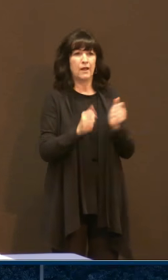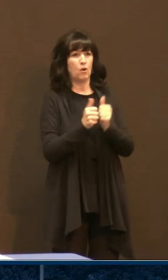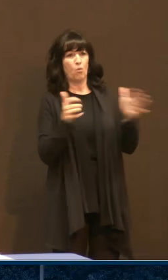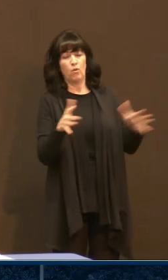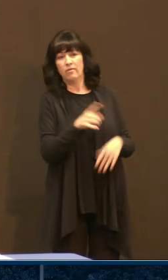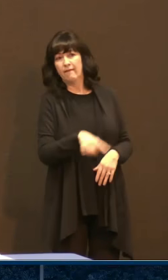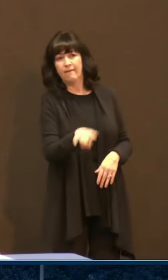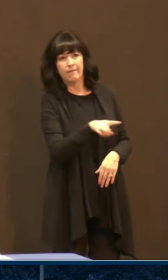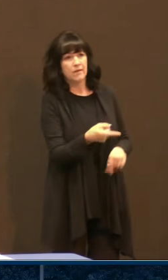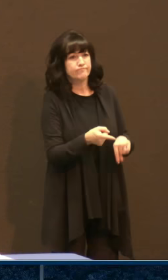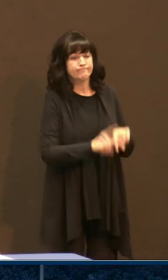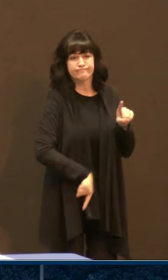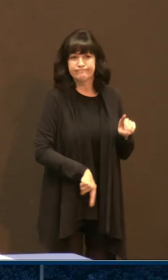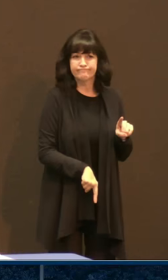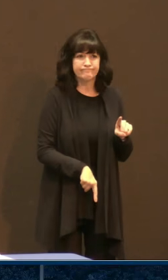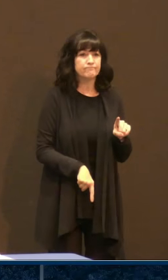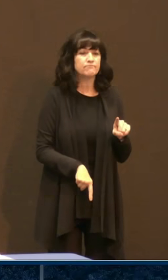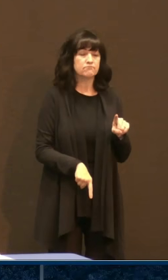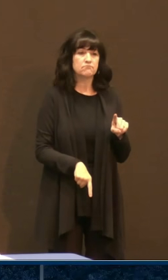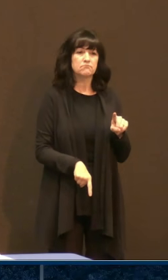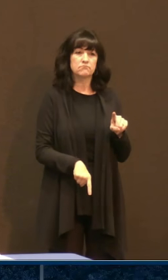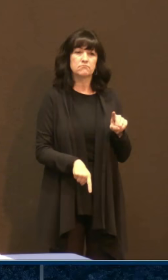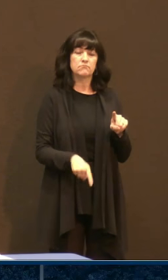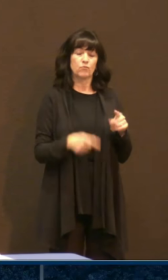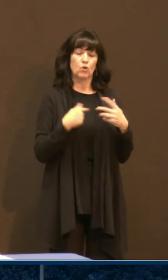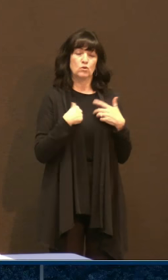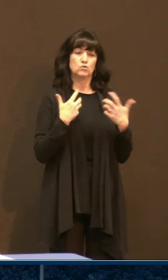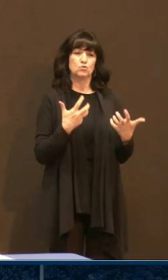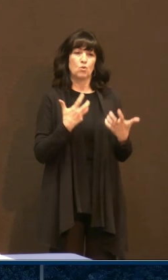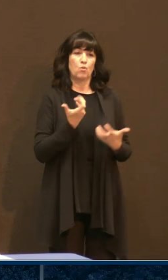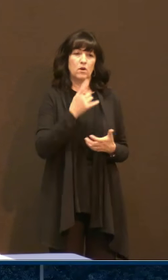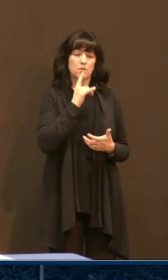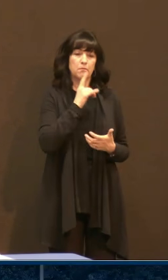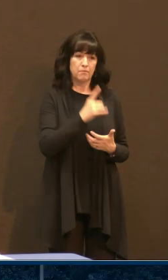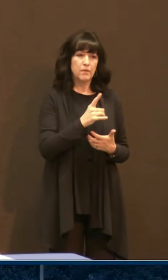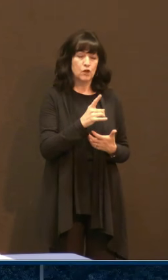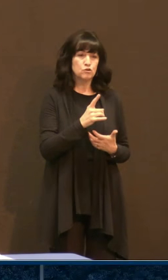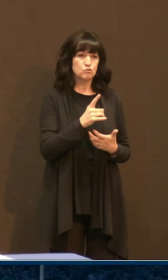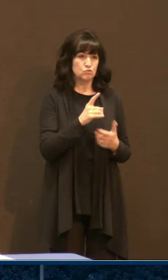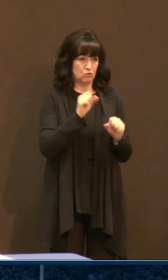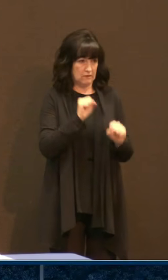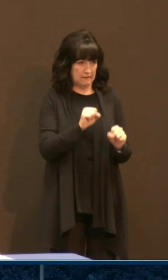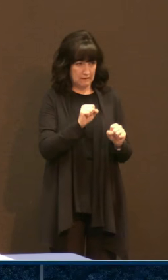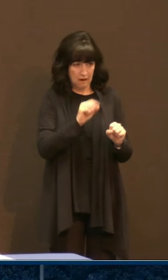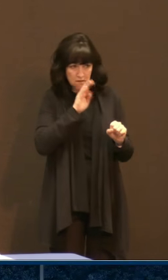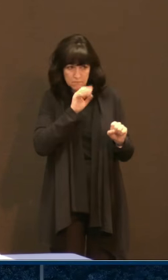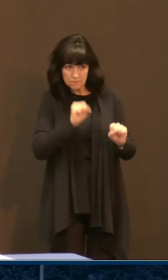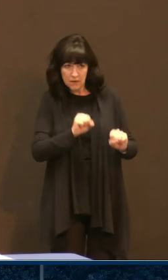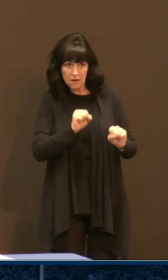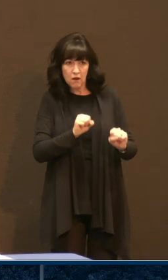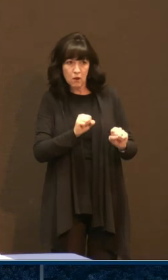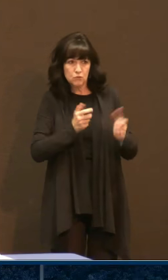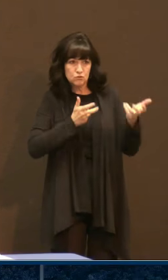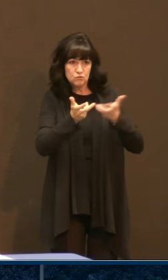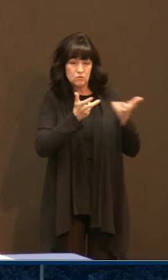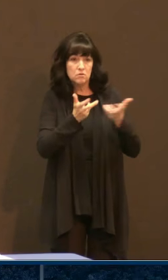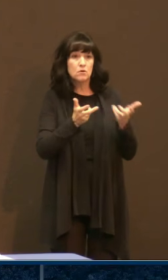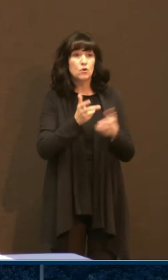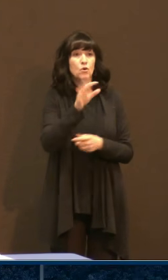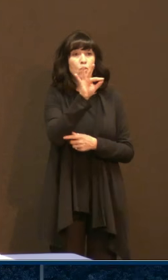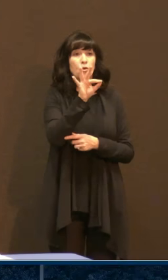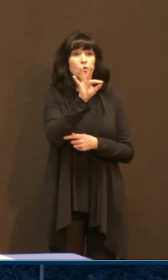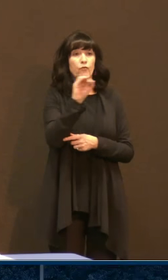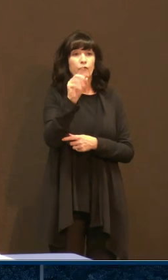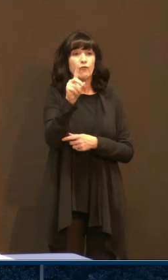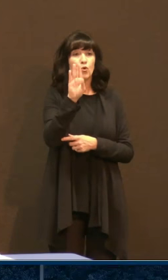be an ongoing effort. We are looking to sign an MOU with the food bank today to expand some of their capabilities, and we'll look for any opportunity